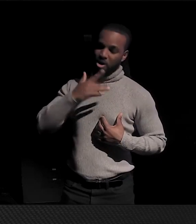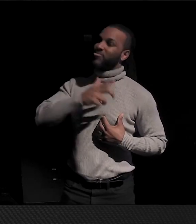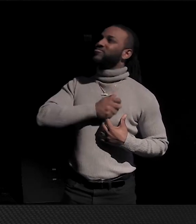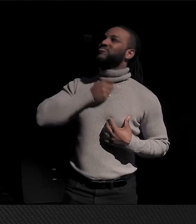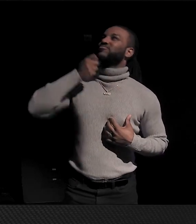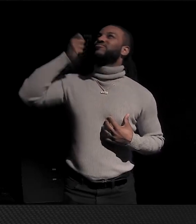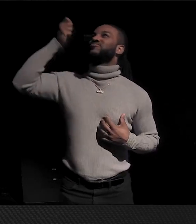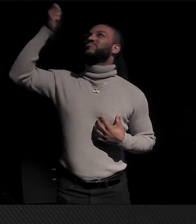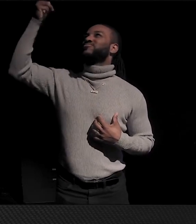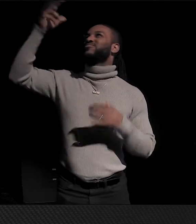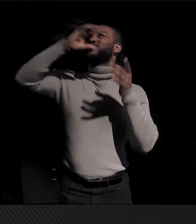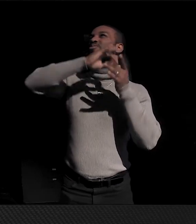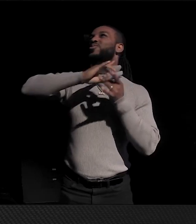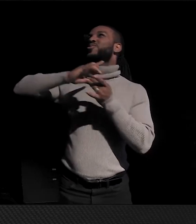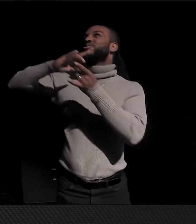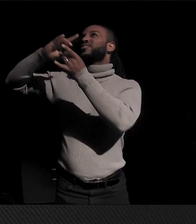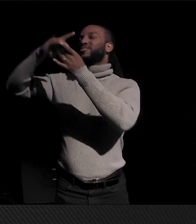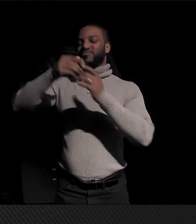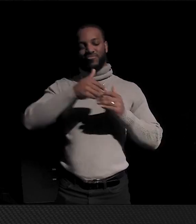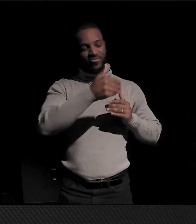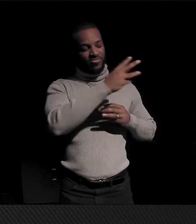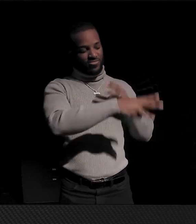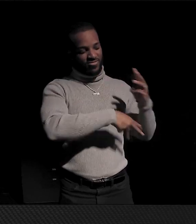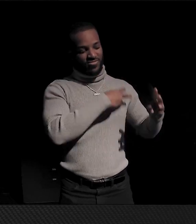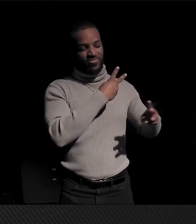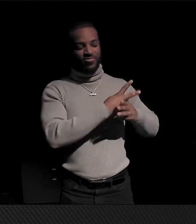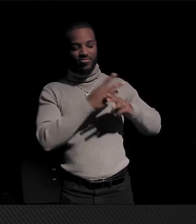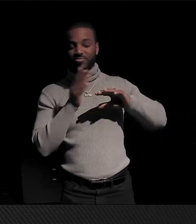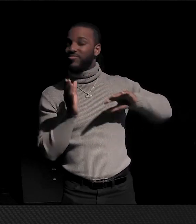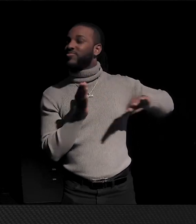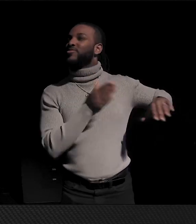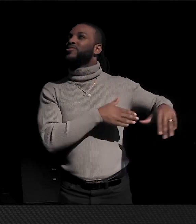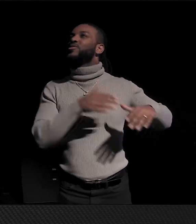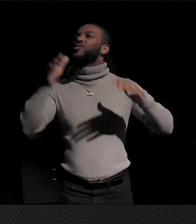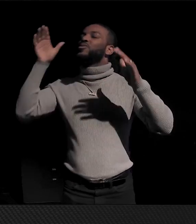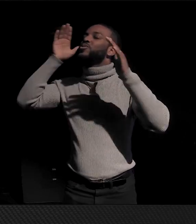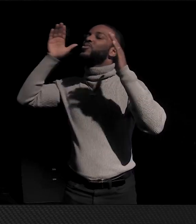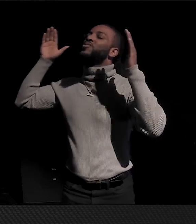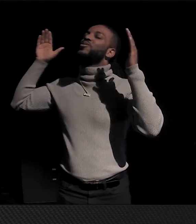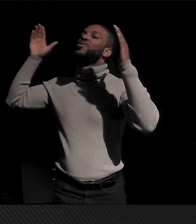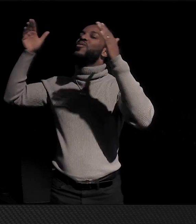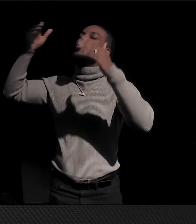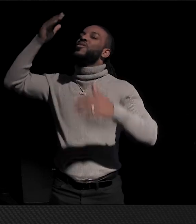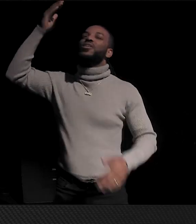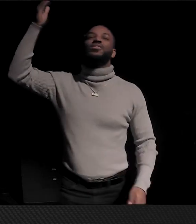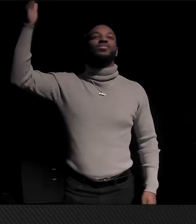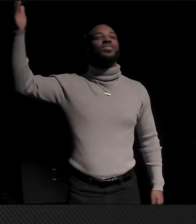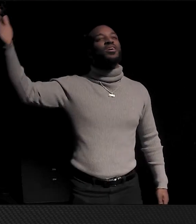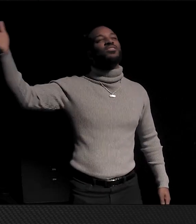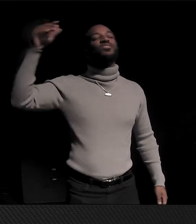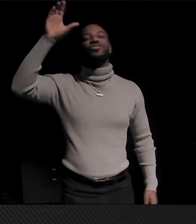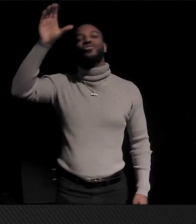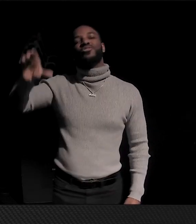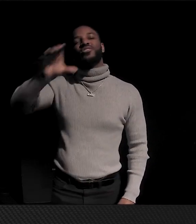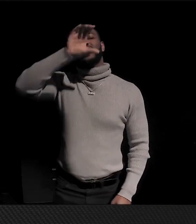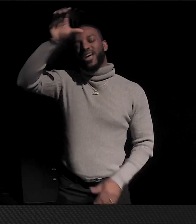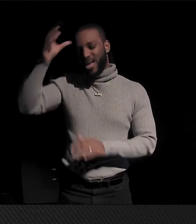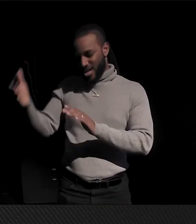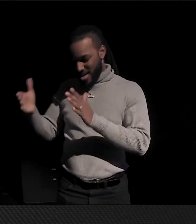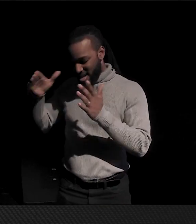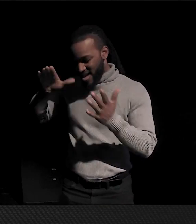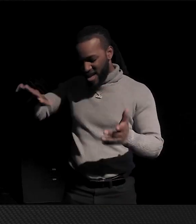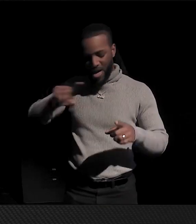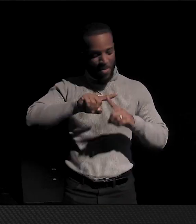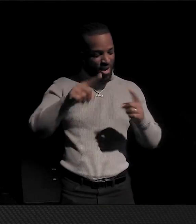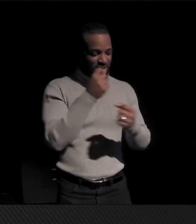heart, come and make it yours. I want nothing else but to know you, Lord. By the cross you died,